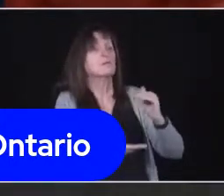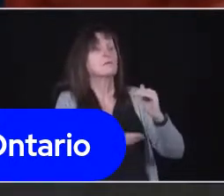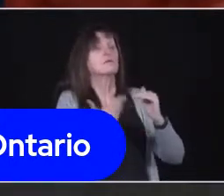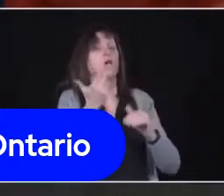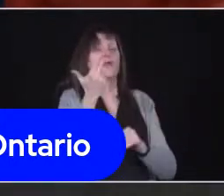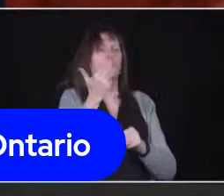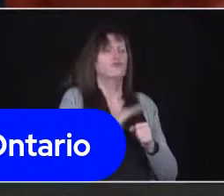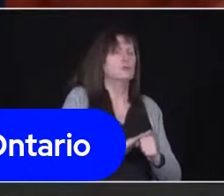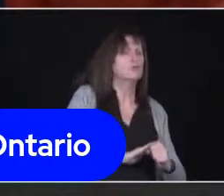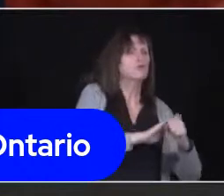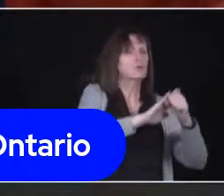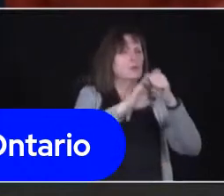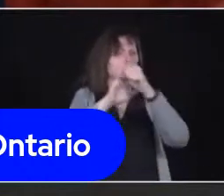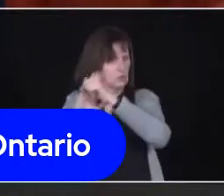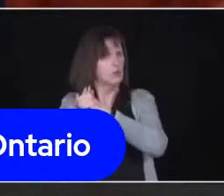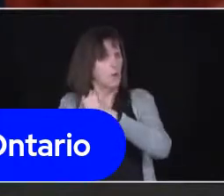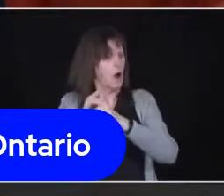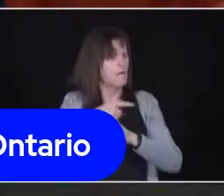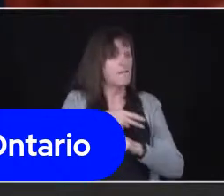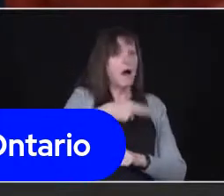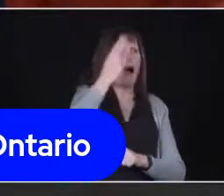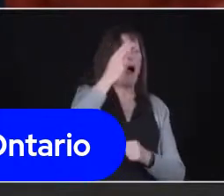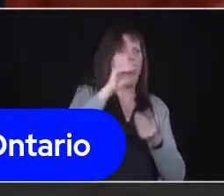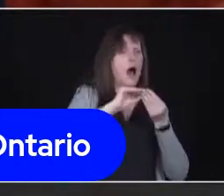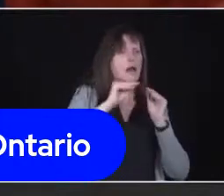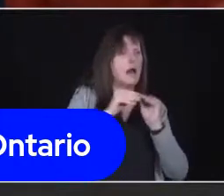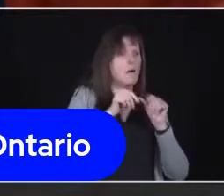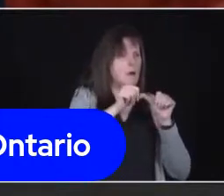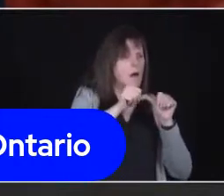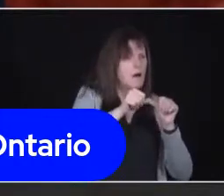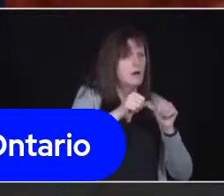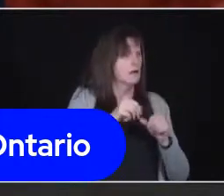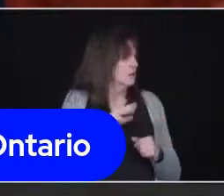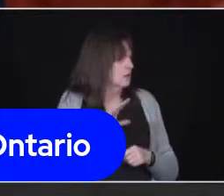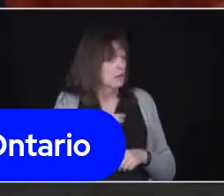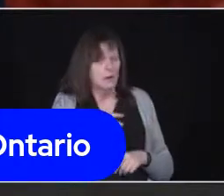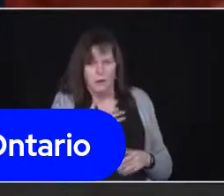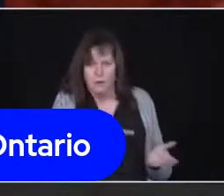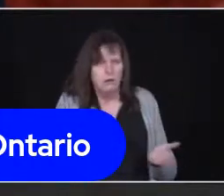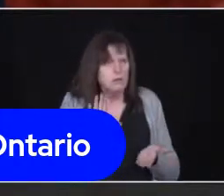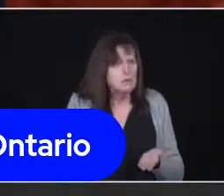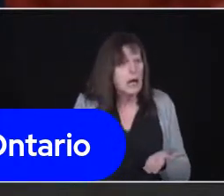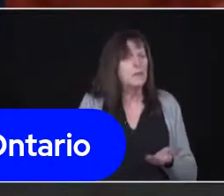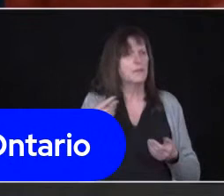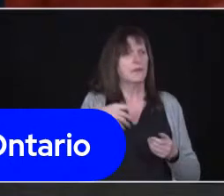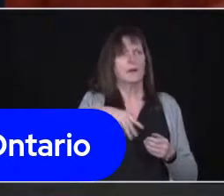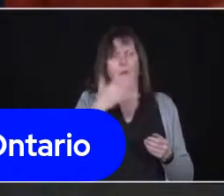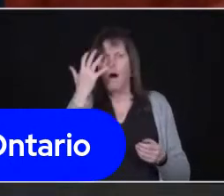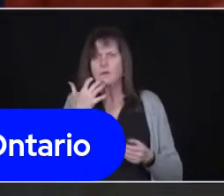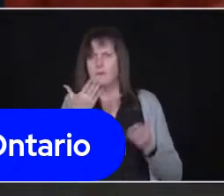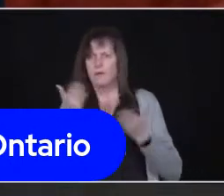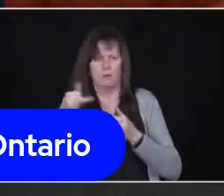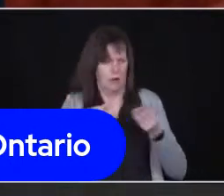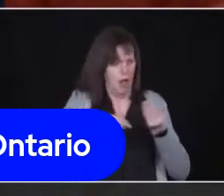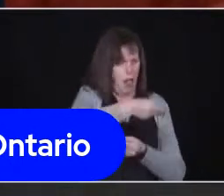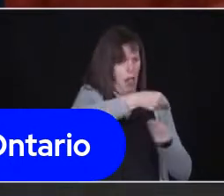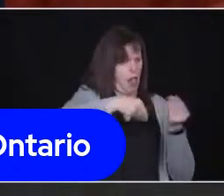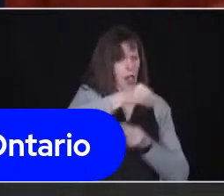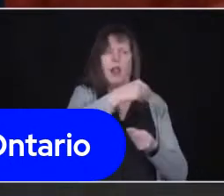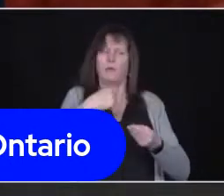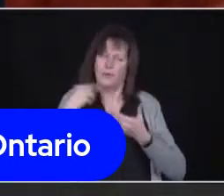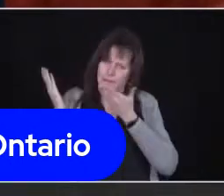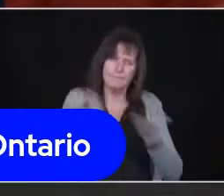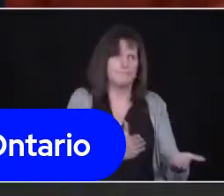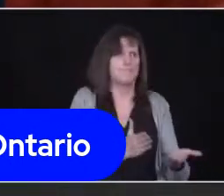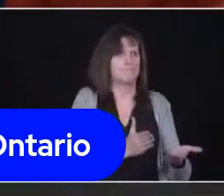and ongoing high rates of death, hospitalization, and COVID-19 transmission. While the greatest challenge